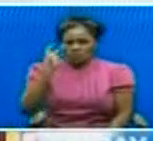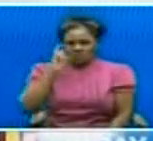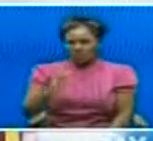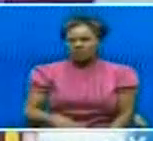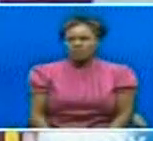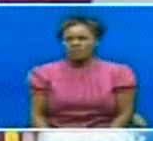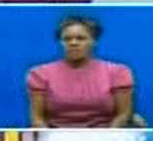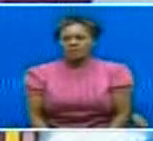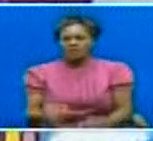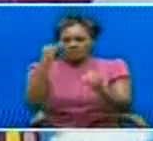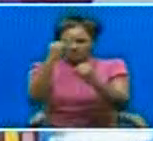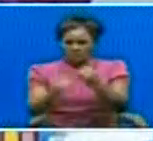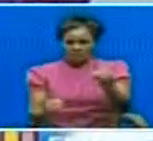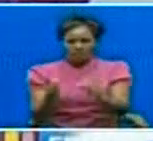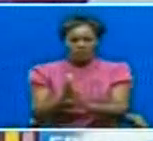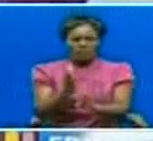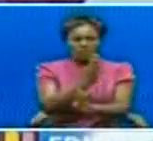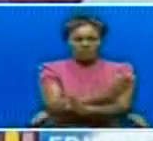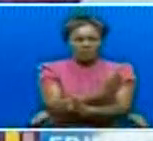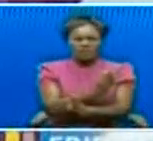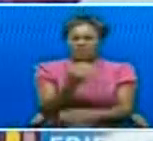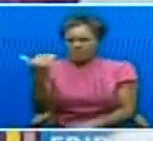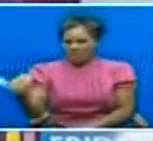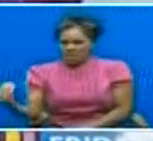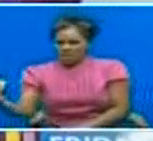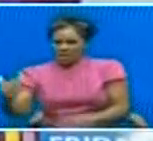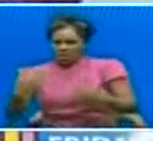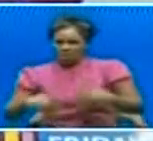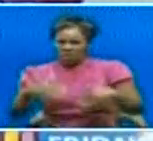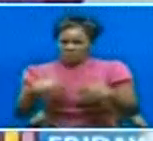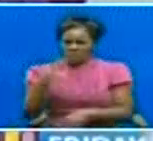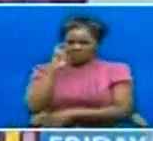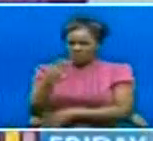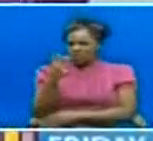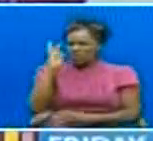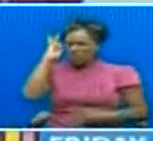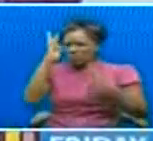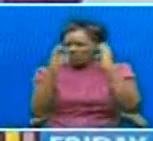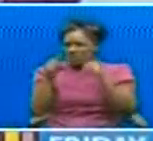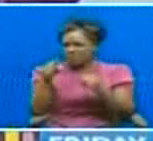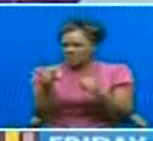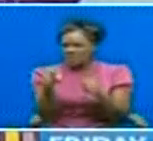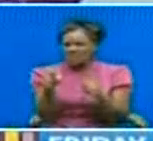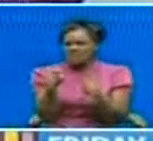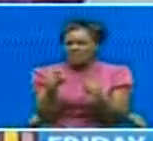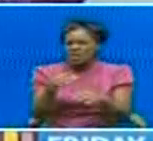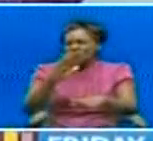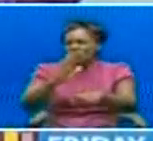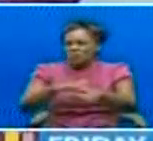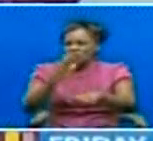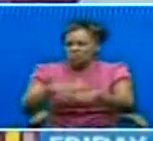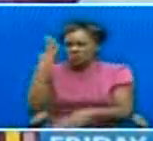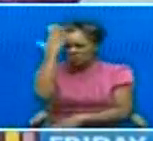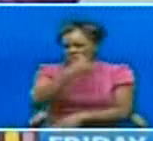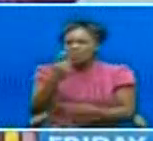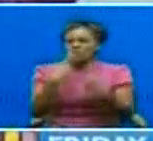Africa. Cynthia, maybe finally, before, I mean, right now there's so many young women who are looking at you and they're just wondering, okay, she looks very polished, you know, speaks